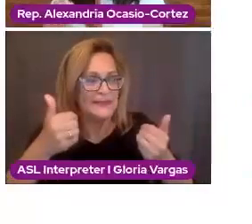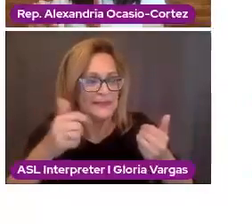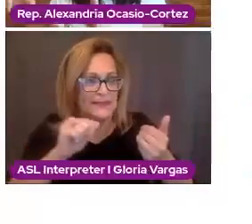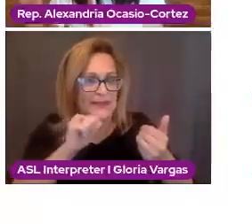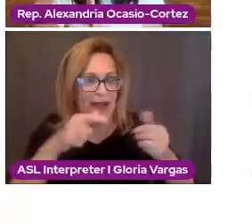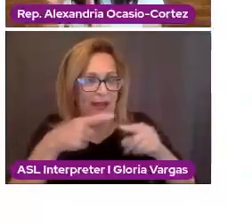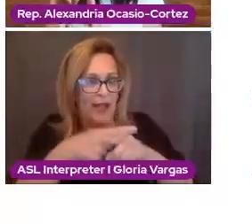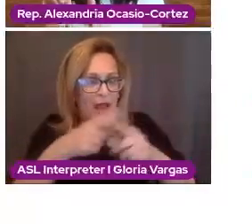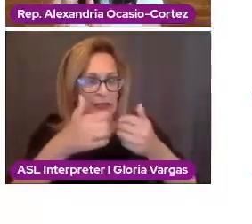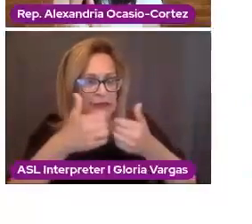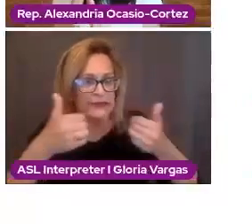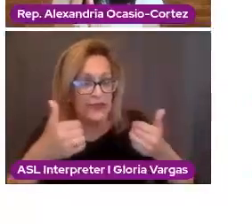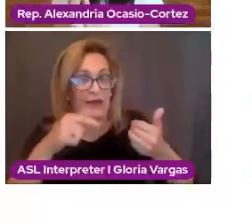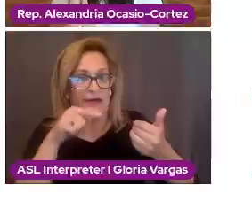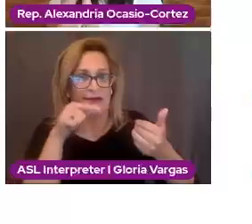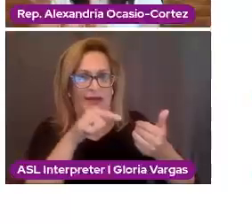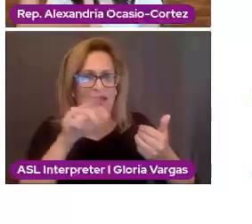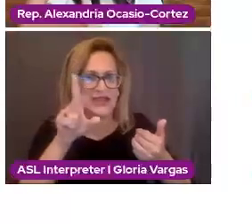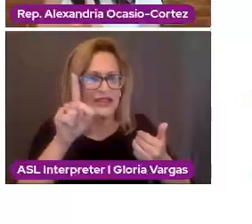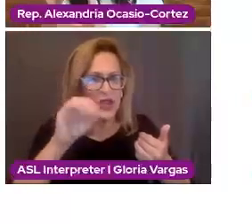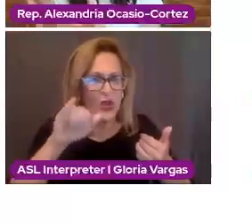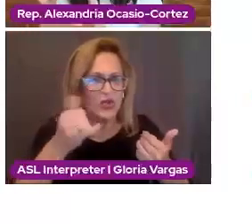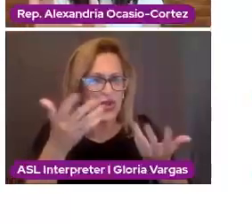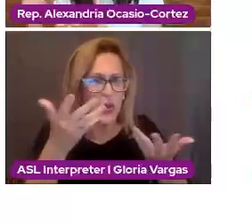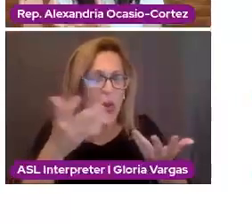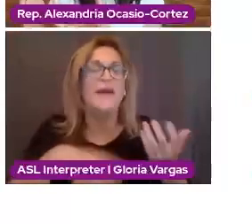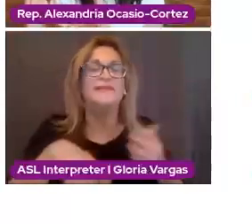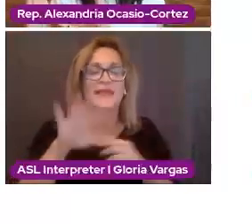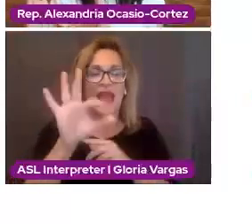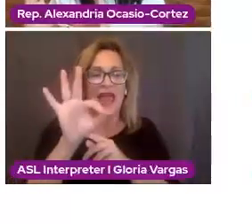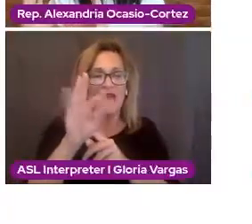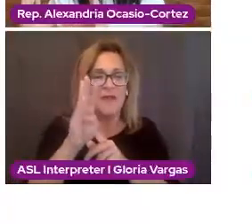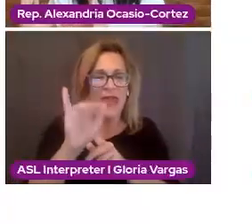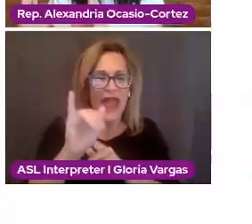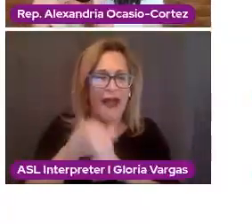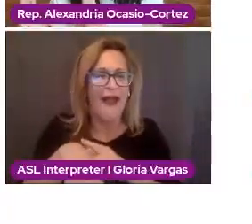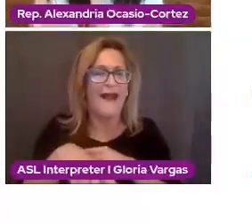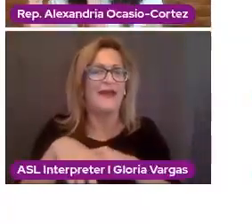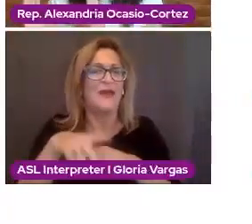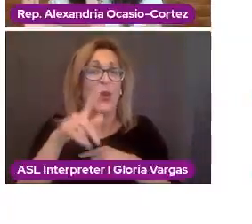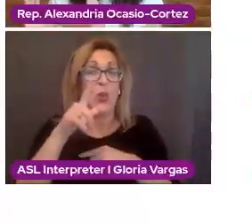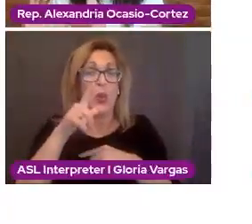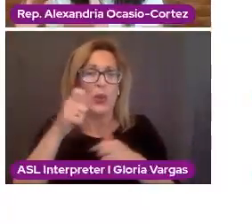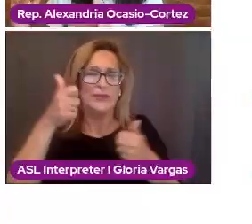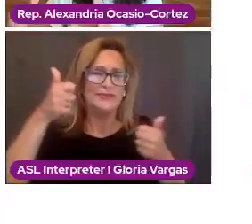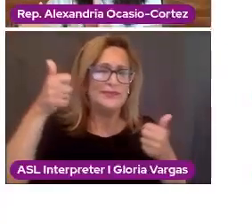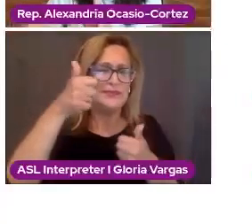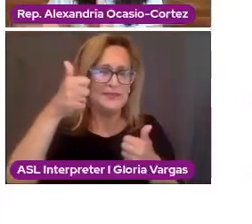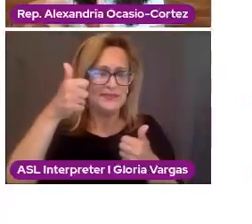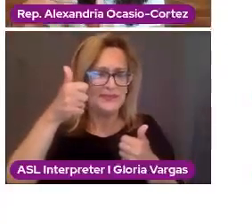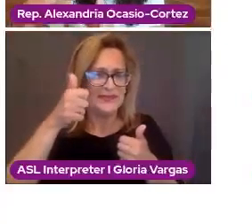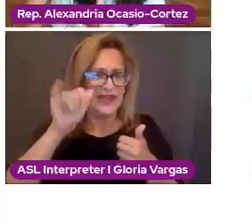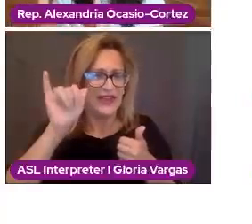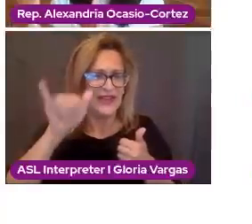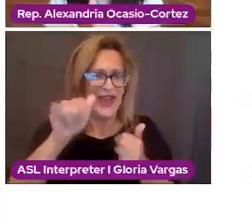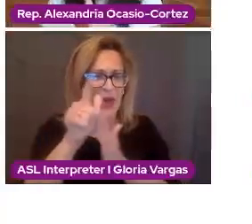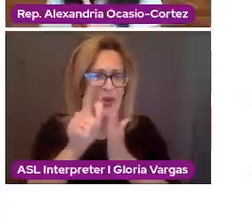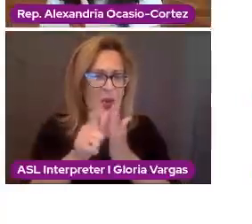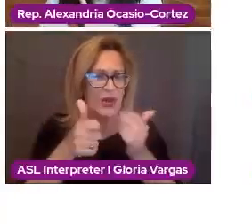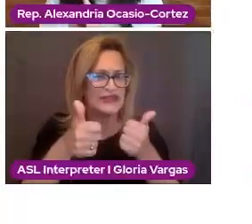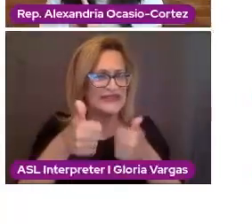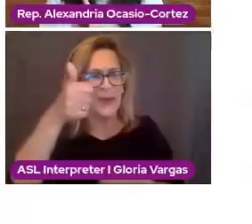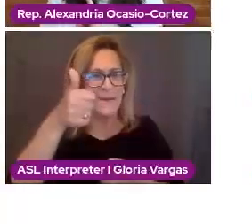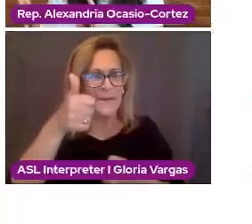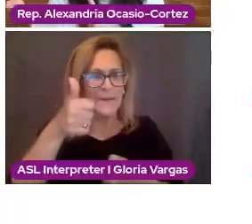That's where the FBI is. That's where the Attorney General is in charge of. Their job is to actually, if there